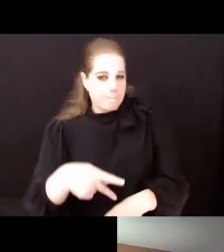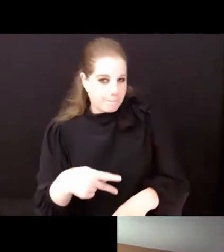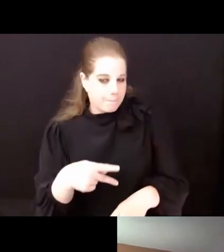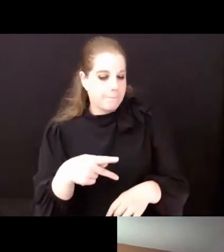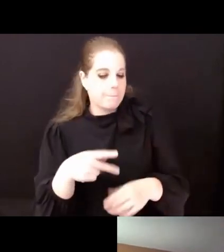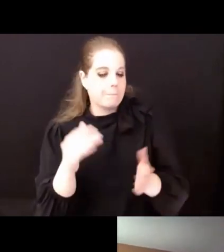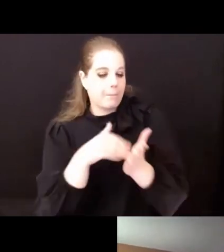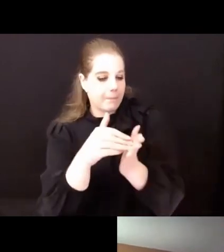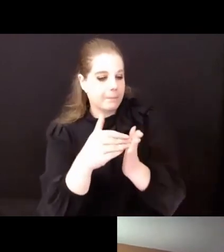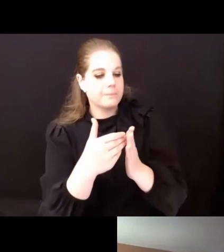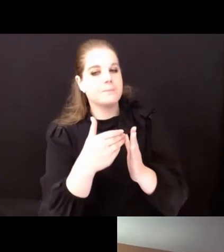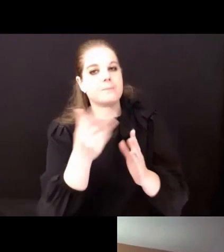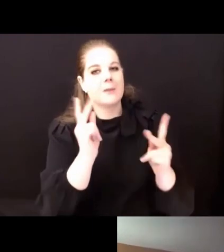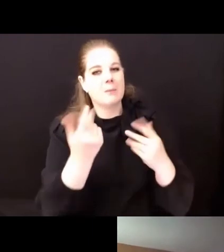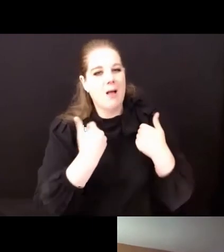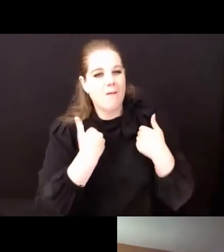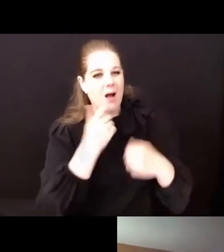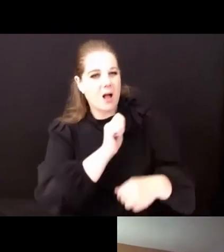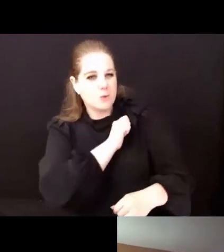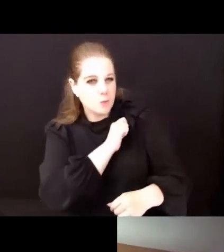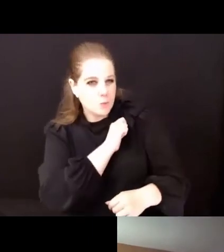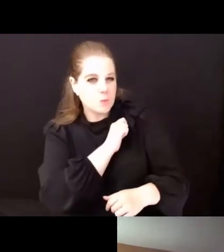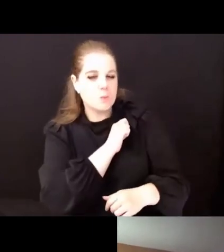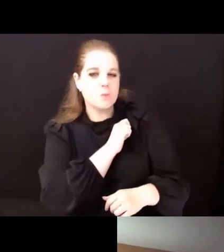people have this attitude about